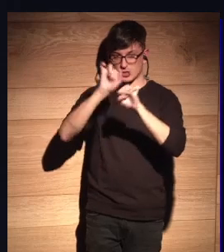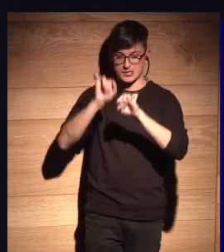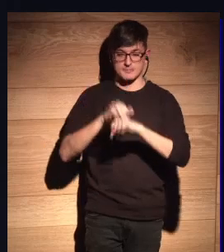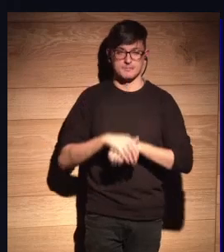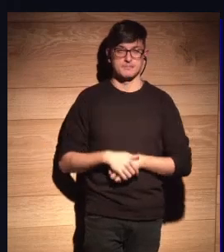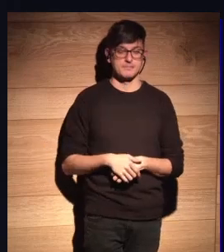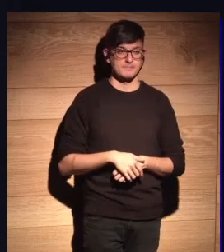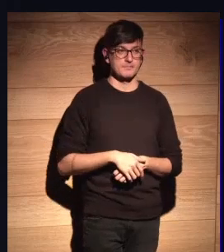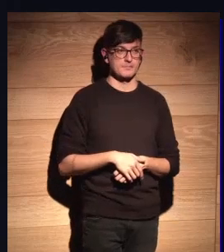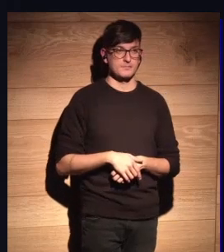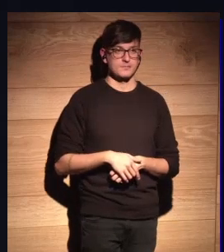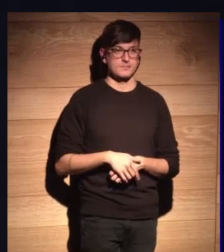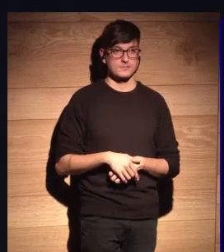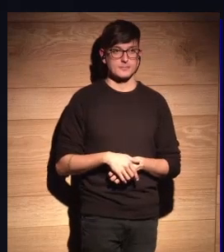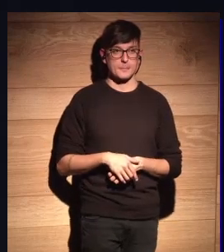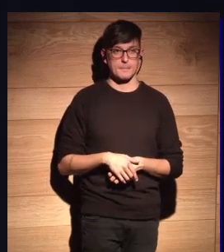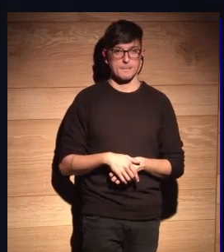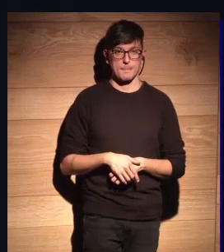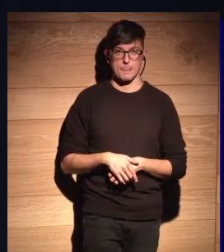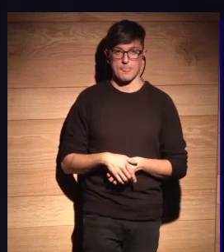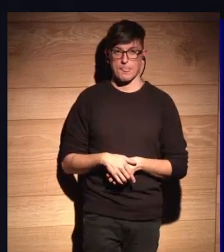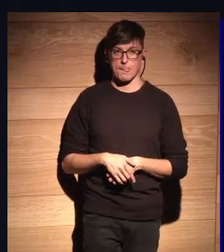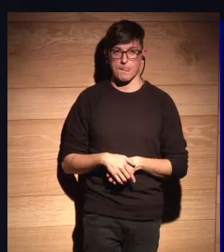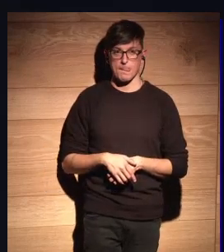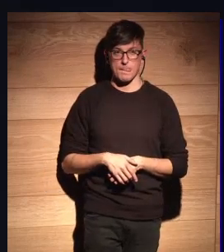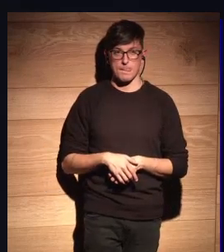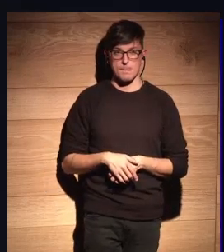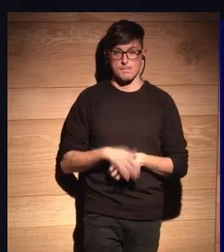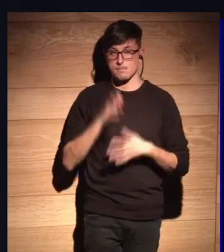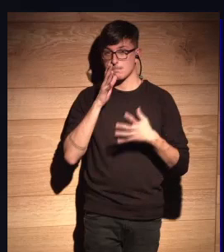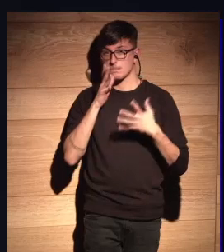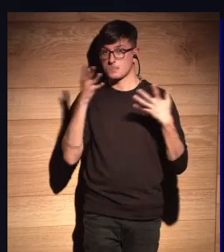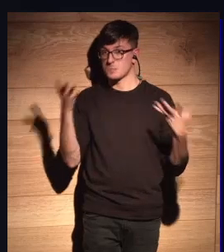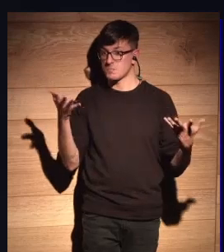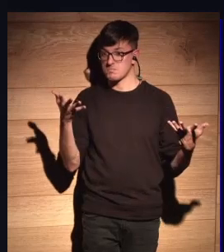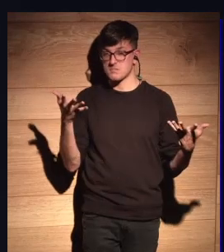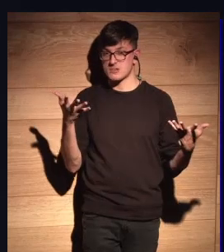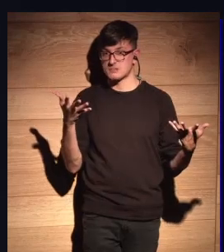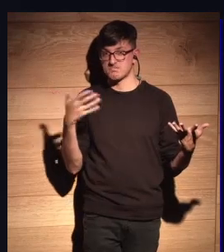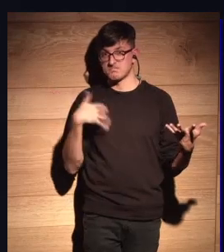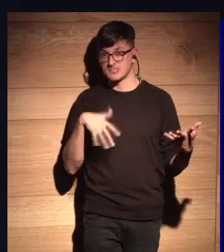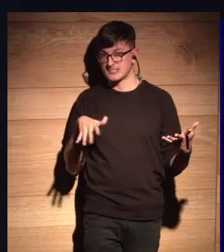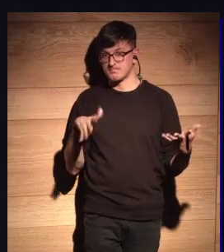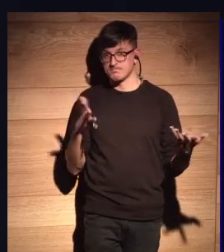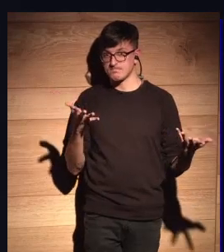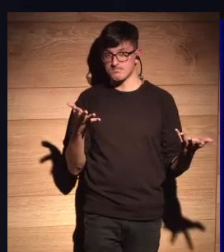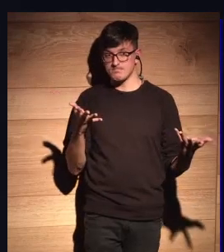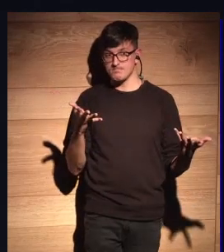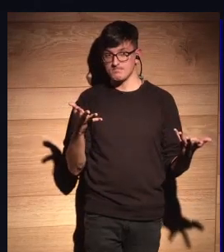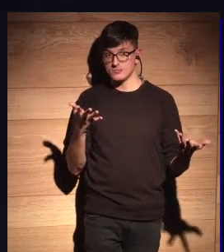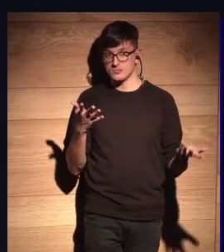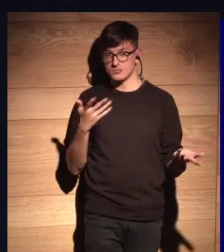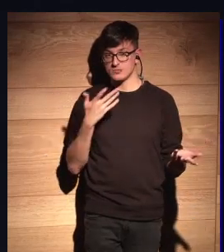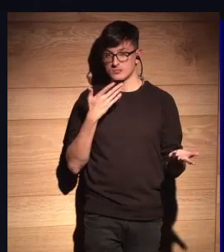so we're now a little bit out of the picture, because there's other forces who are